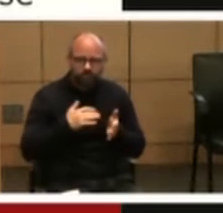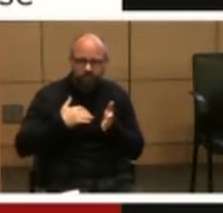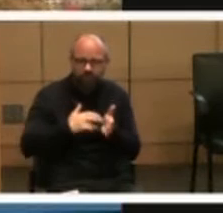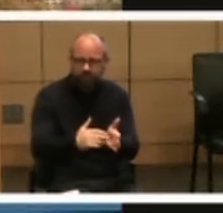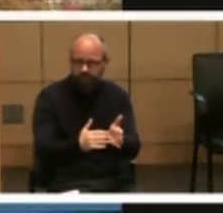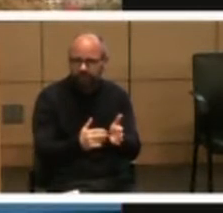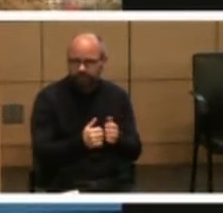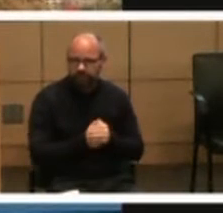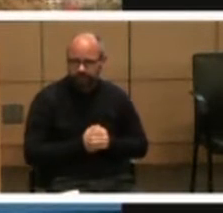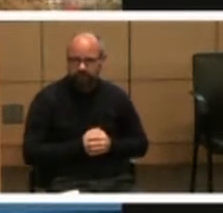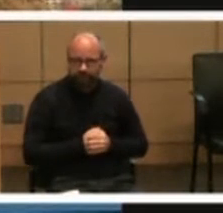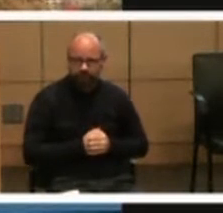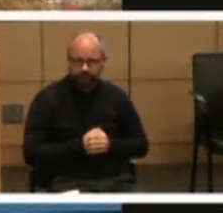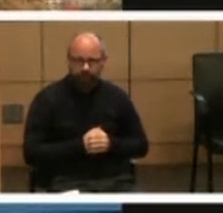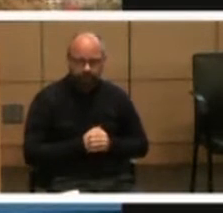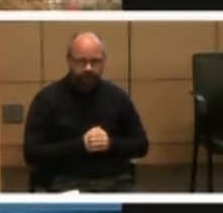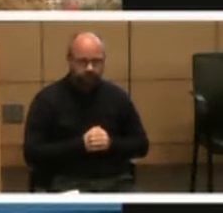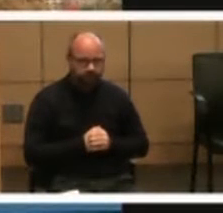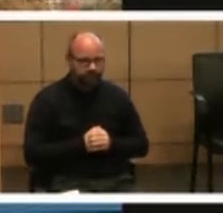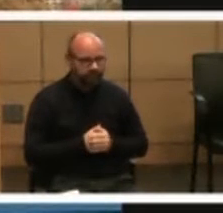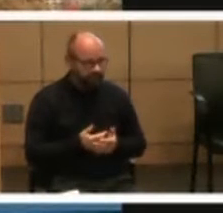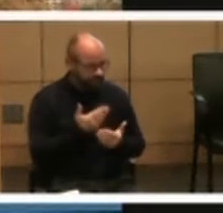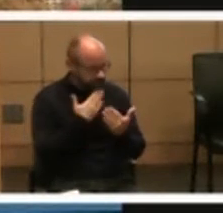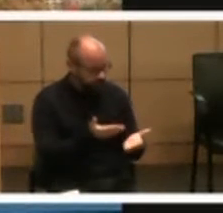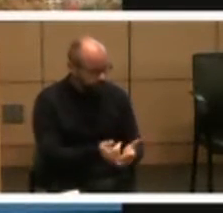that point. Okay, thank you.